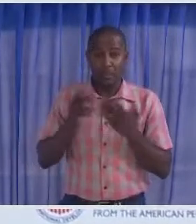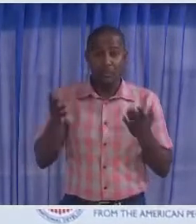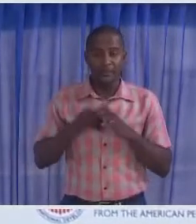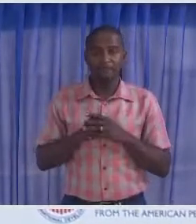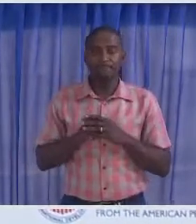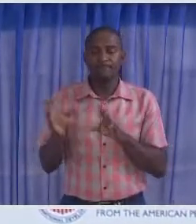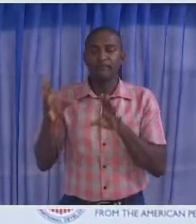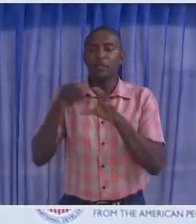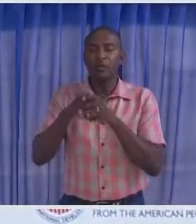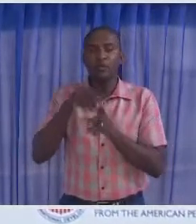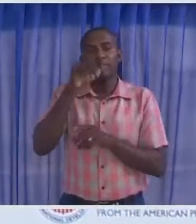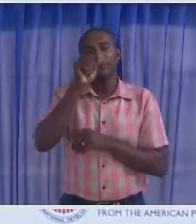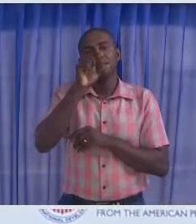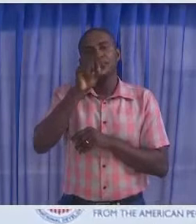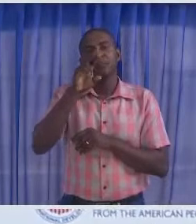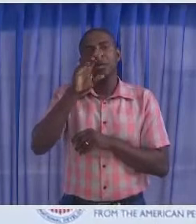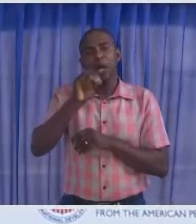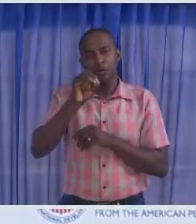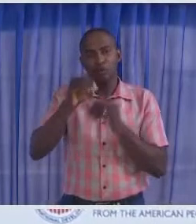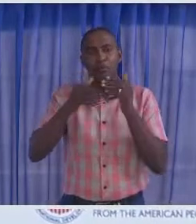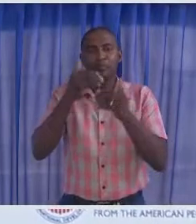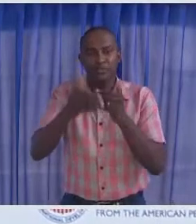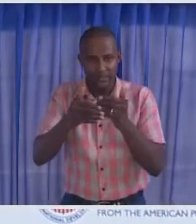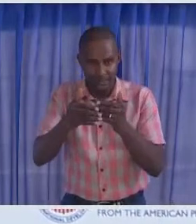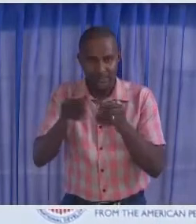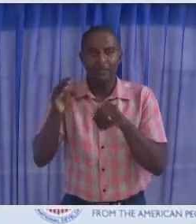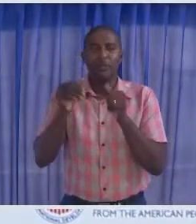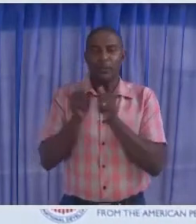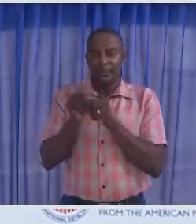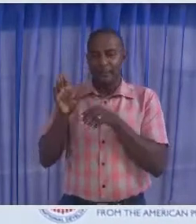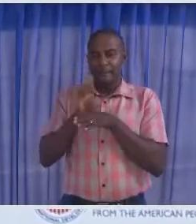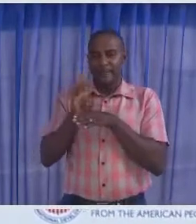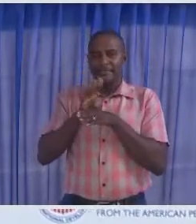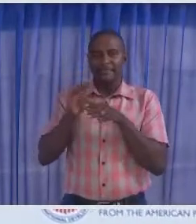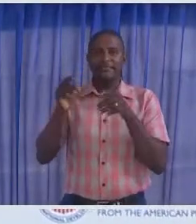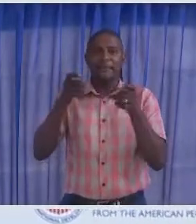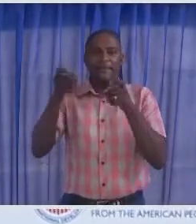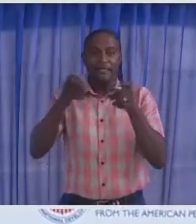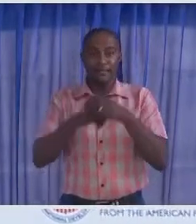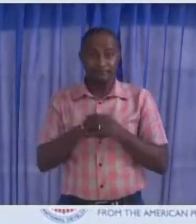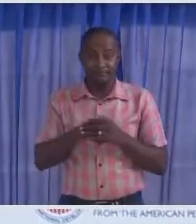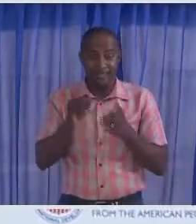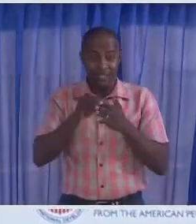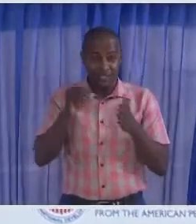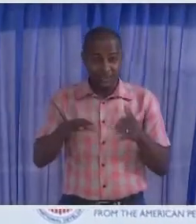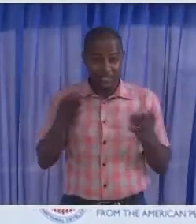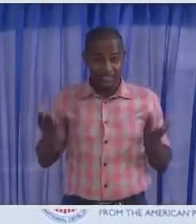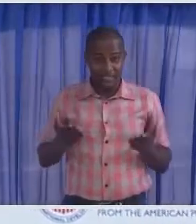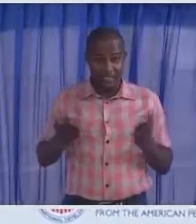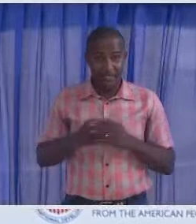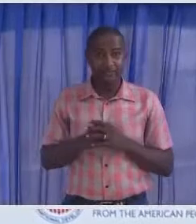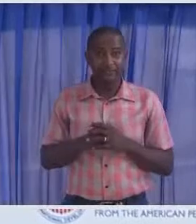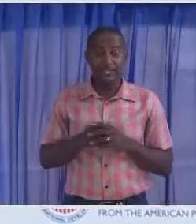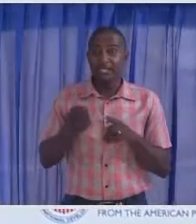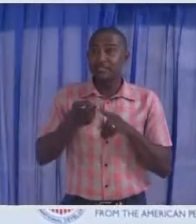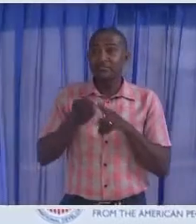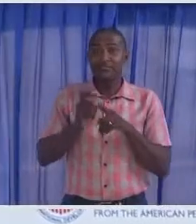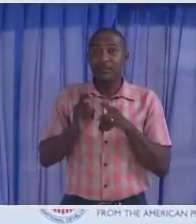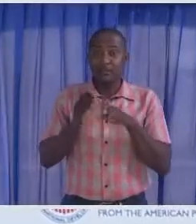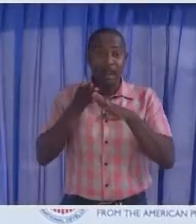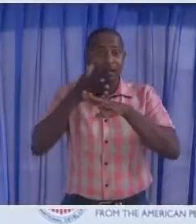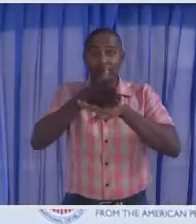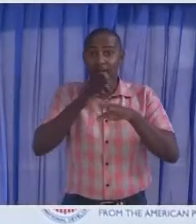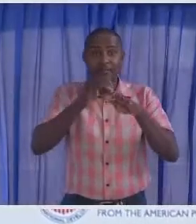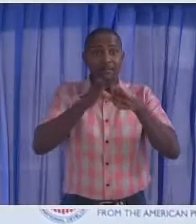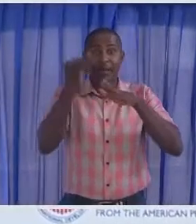including agro-processing and business management. The students here are from right across the